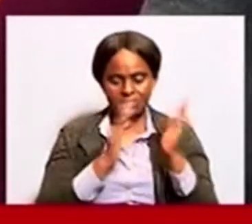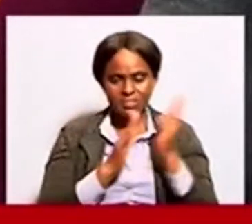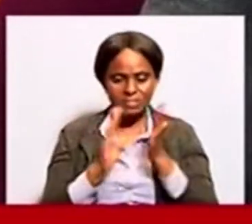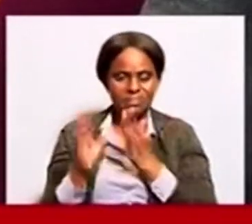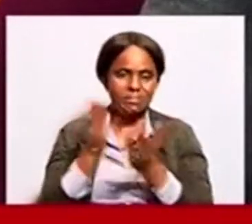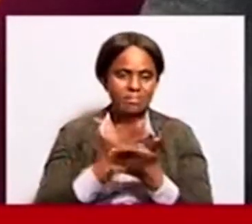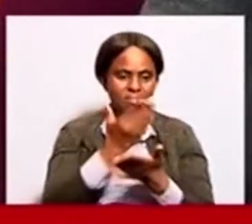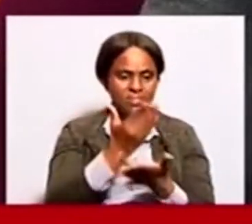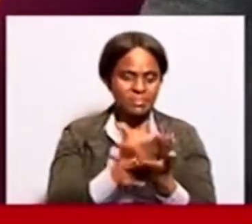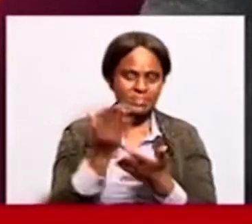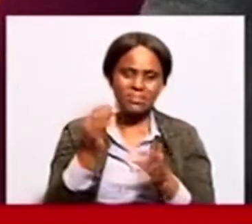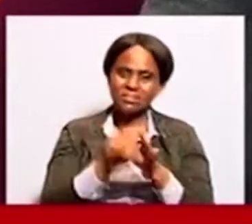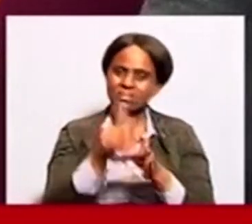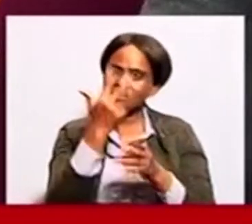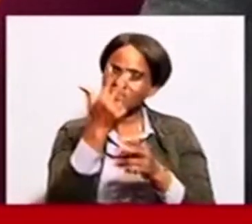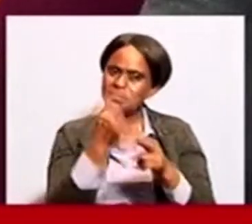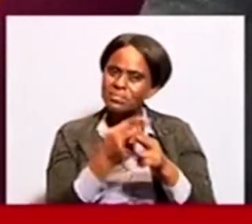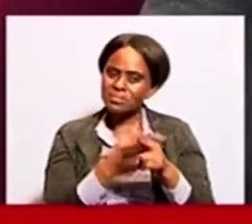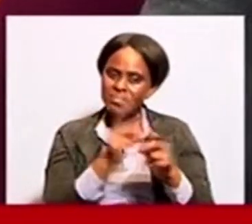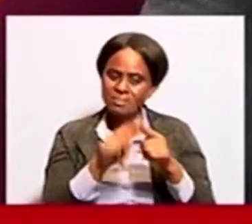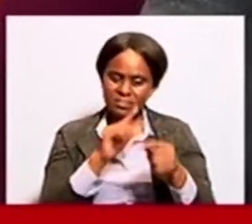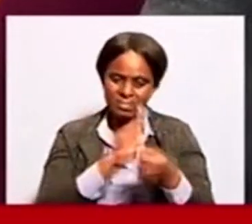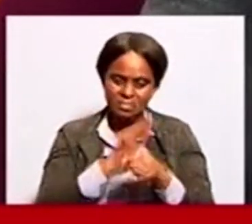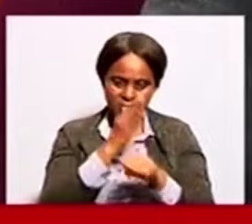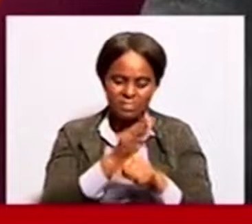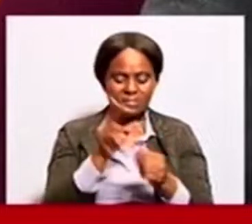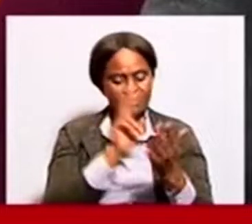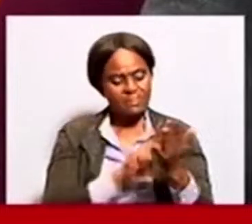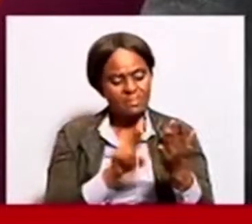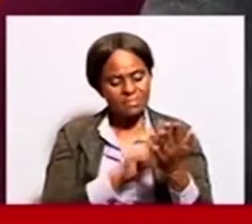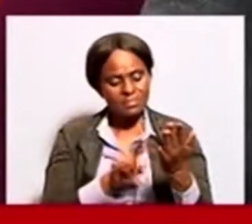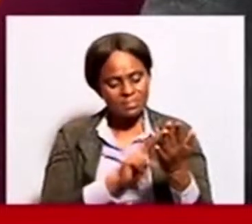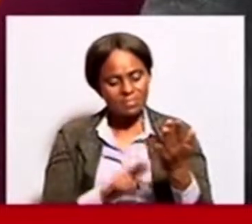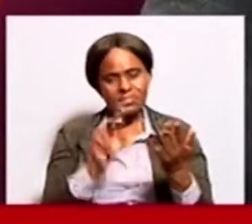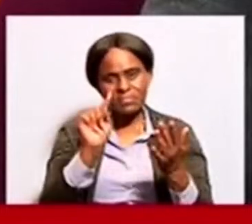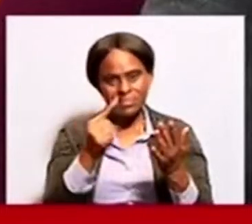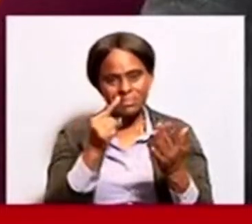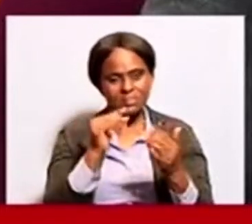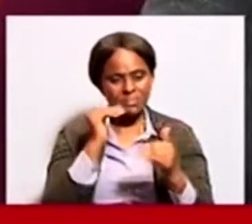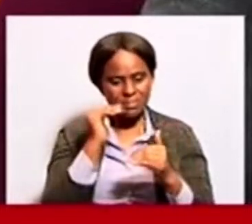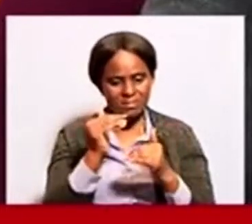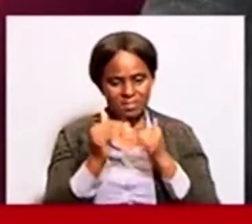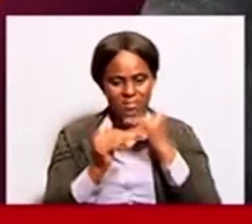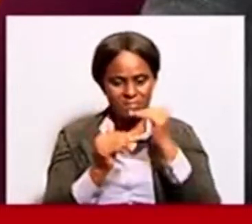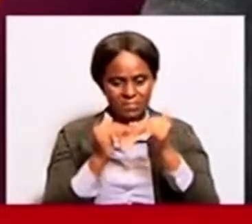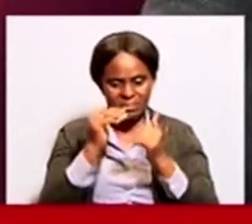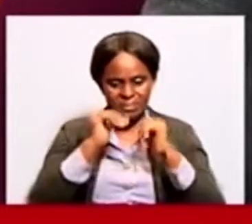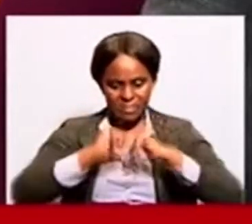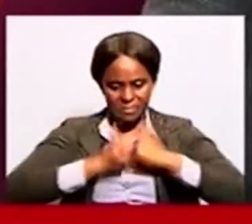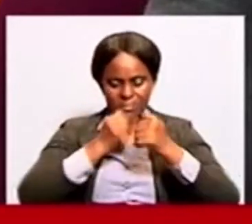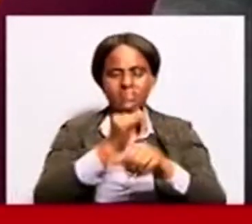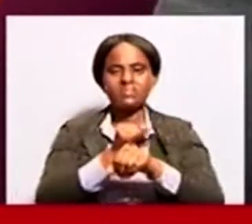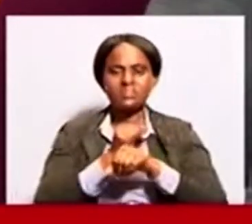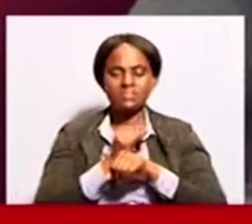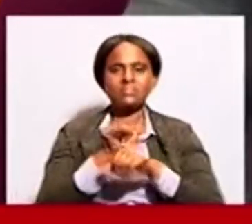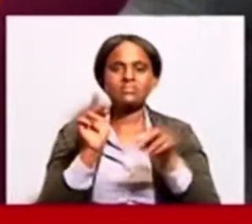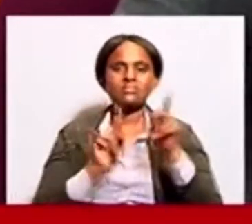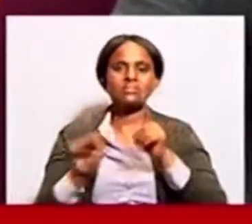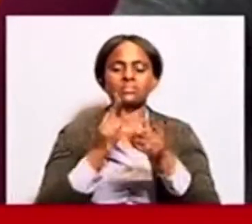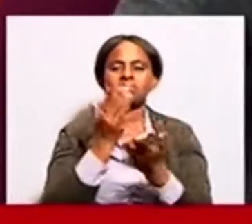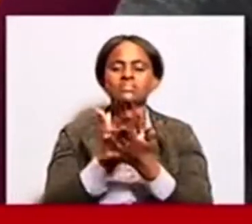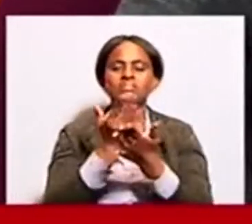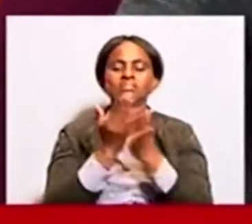it in 3 months, but after going through the first stage, where we invited the citizen